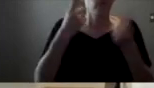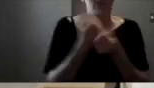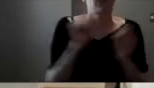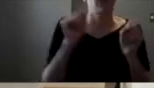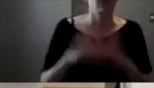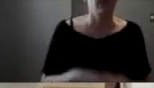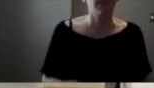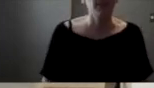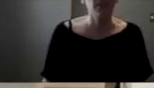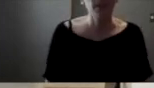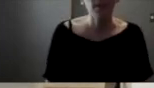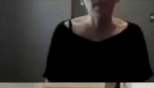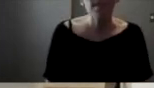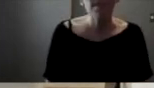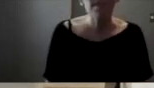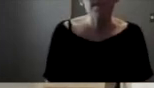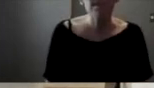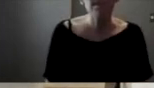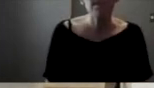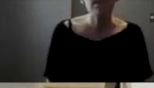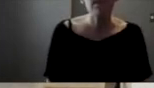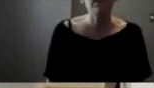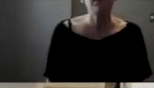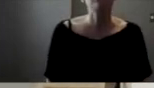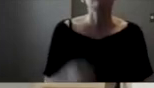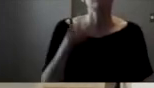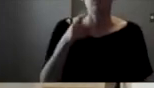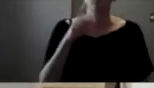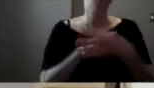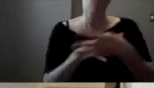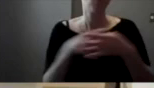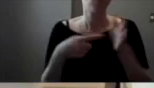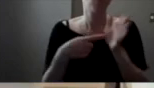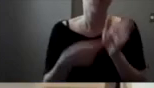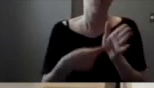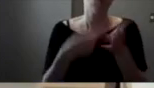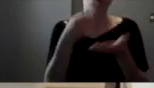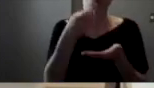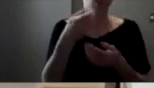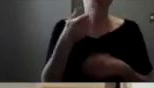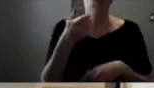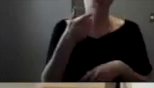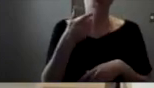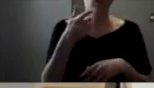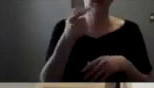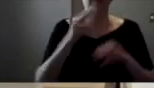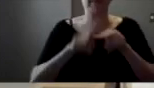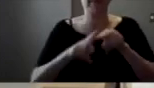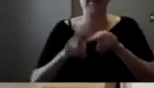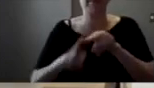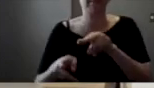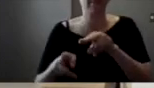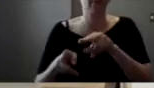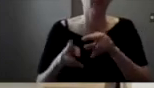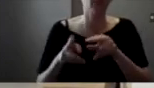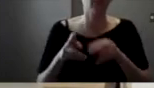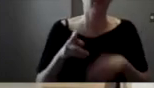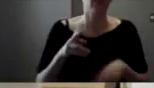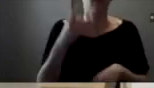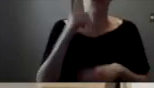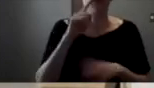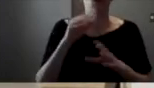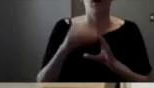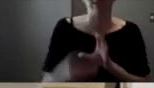shows basically overall the IUD utilization in the last couple of